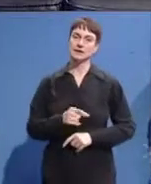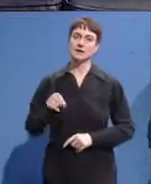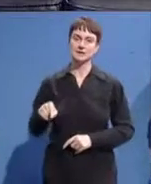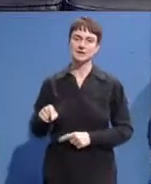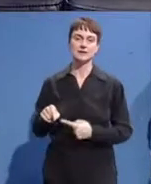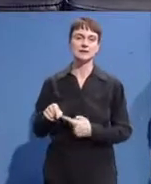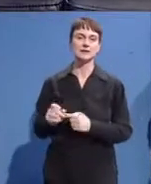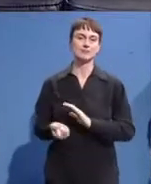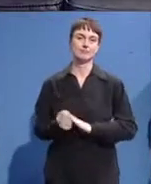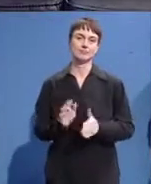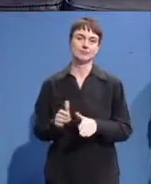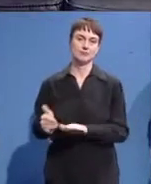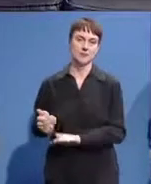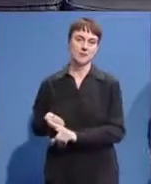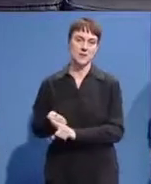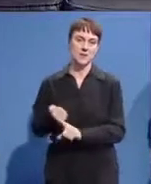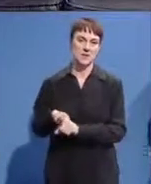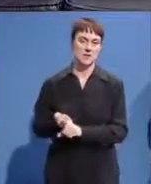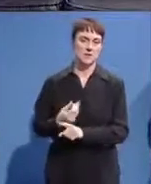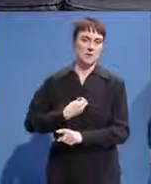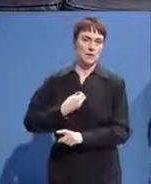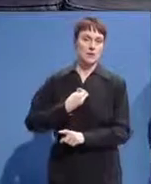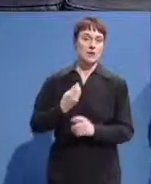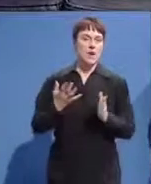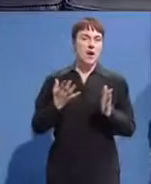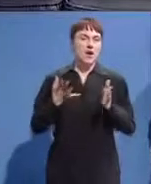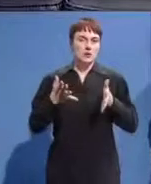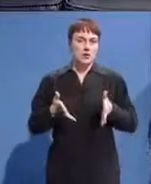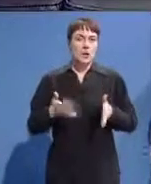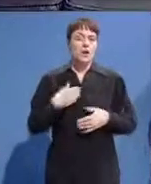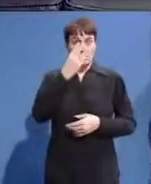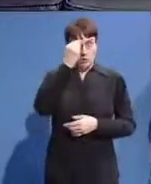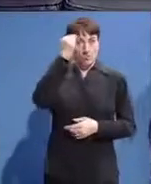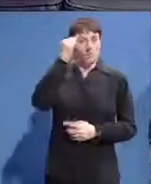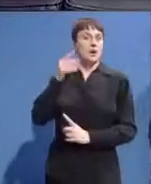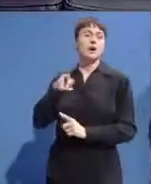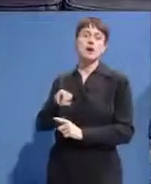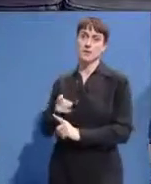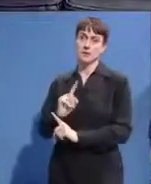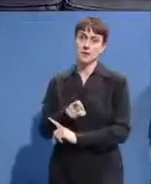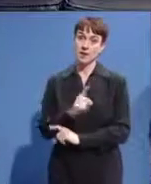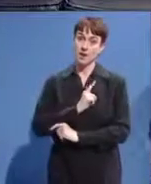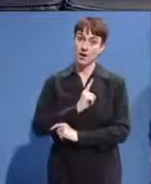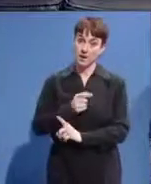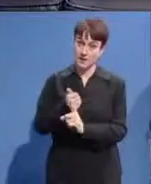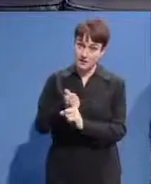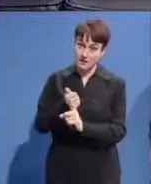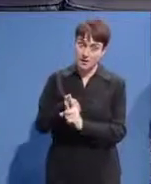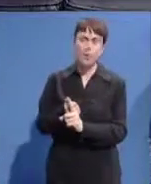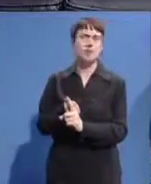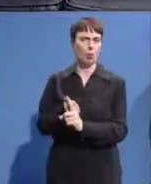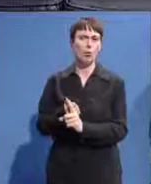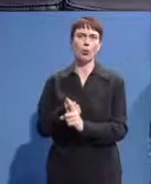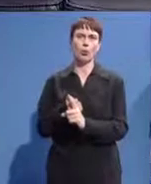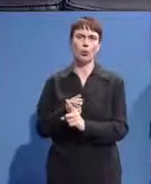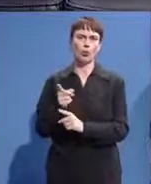30s. And I do think on a day like this, we ought to remember him because he was one of the founding fathers of